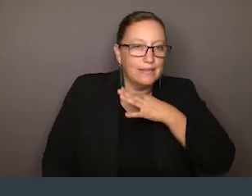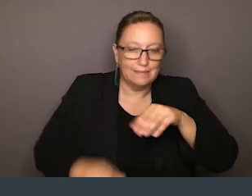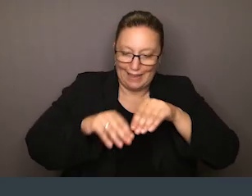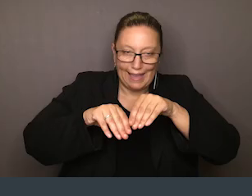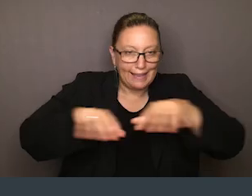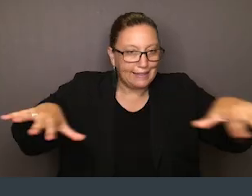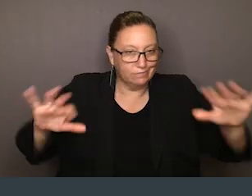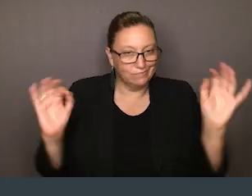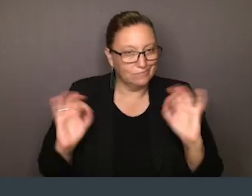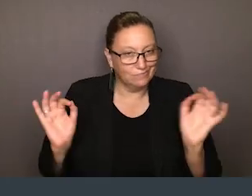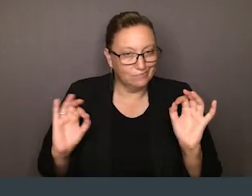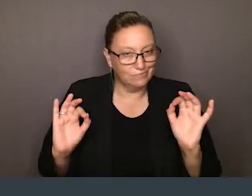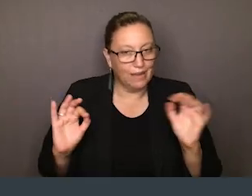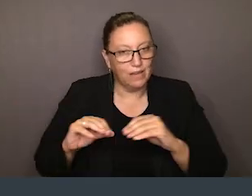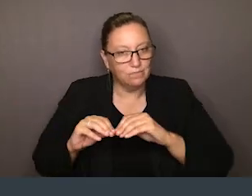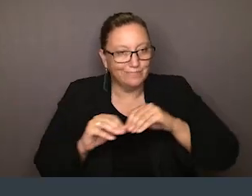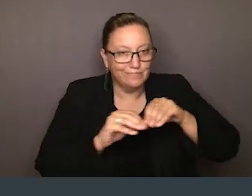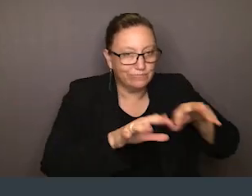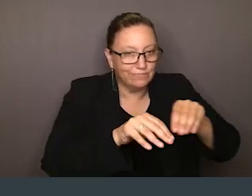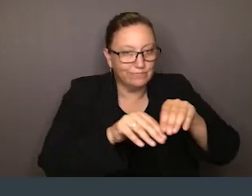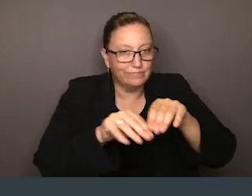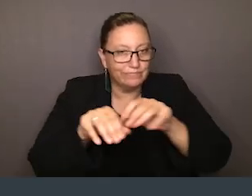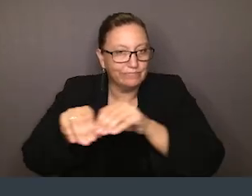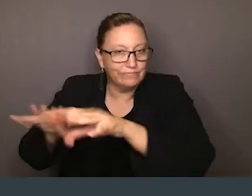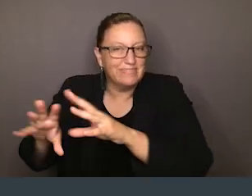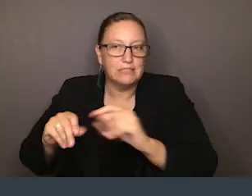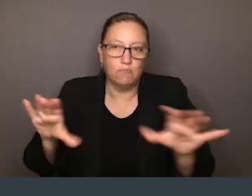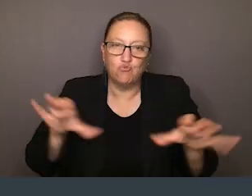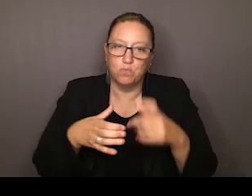distributed and that some groups would benefit from earlier and more targeted support.